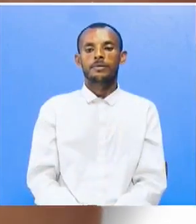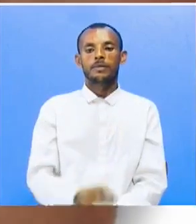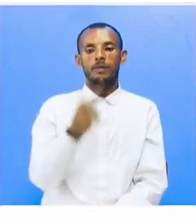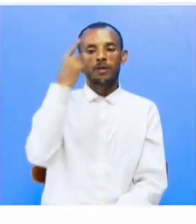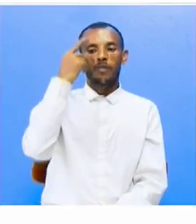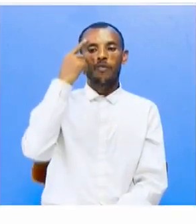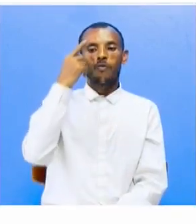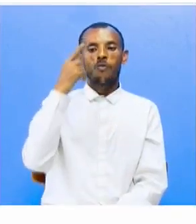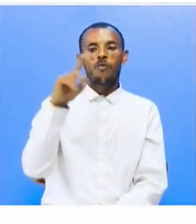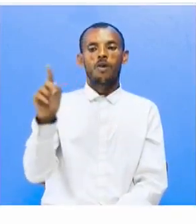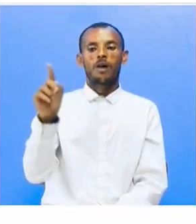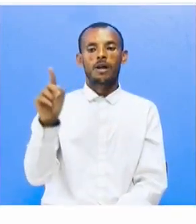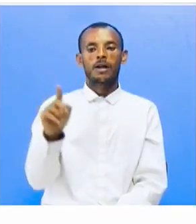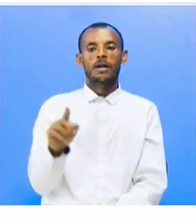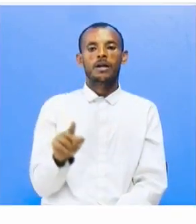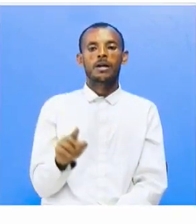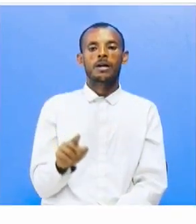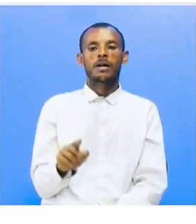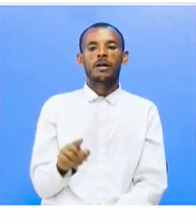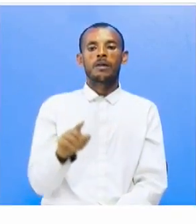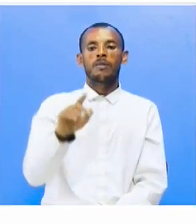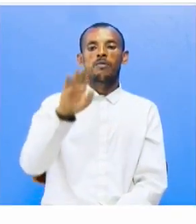for 4 years.